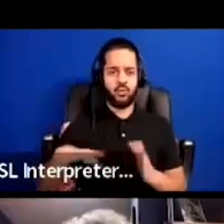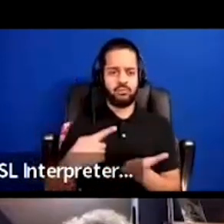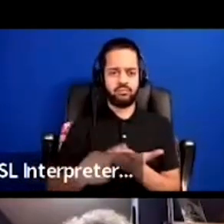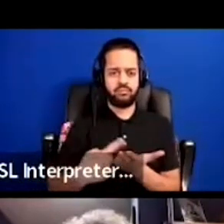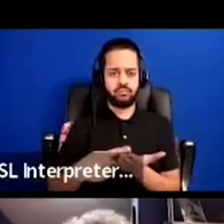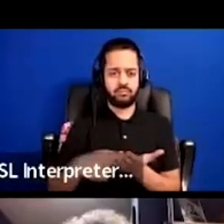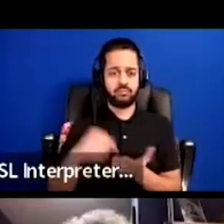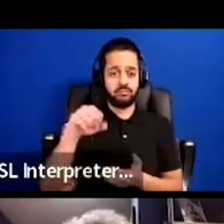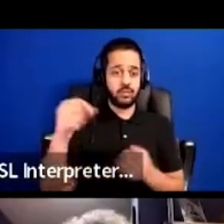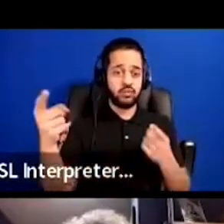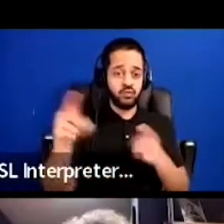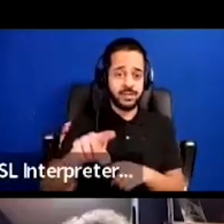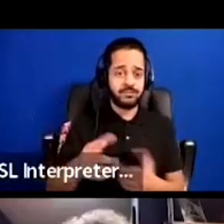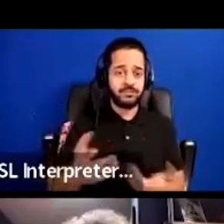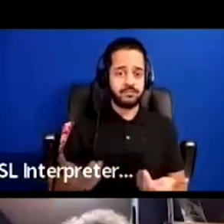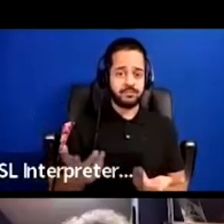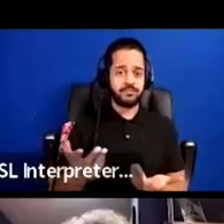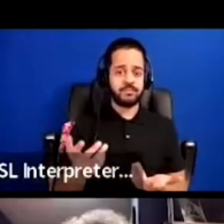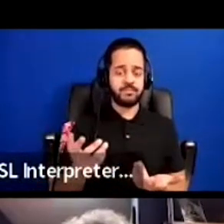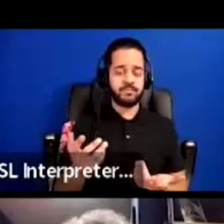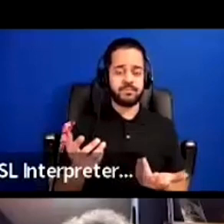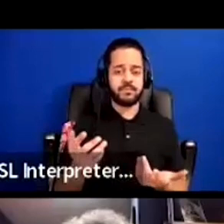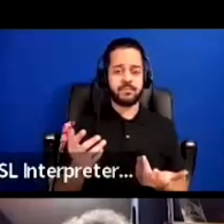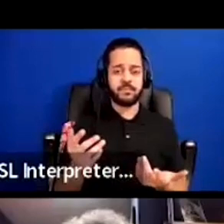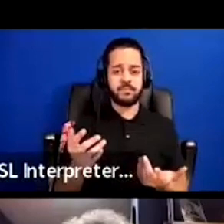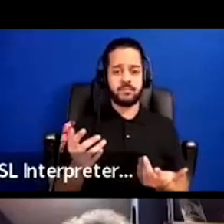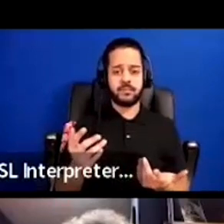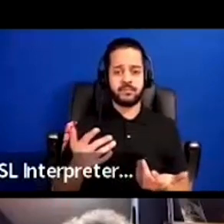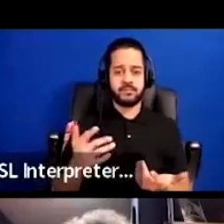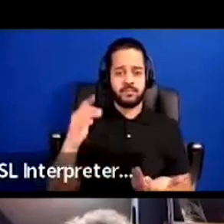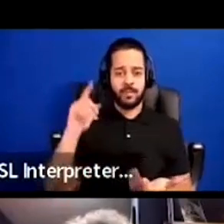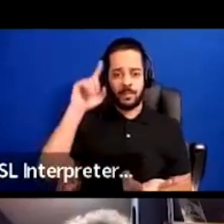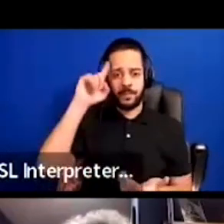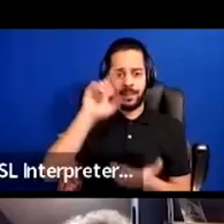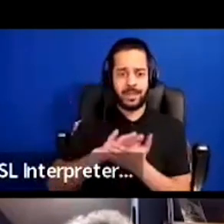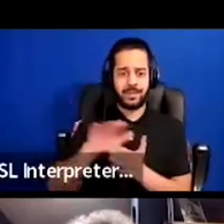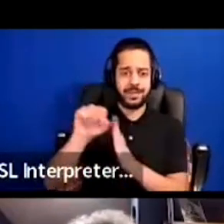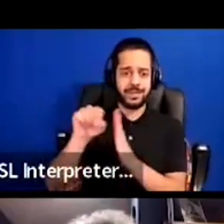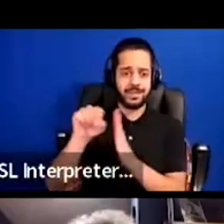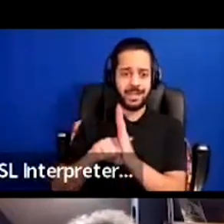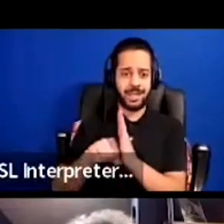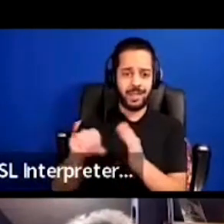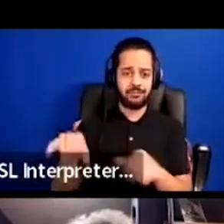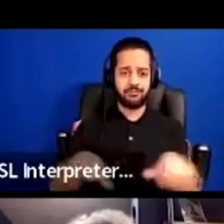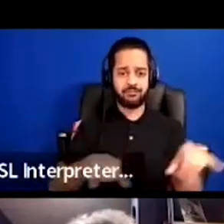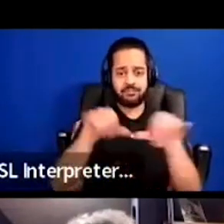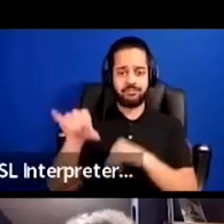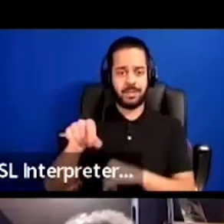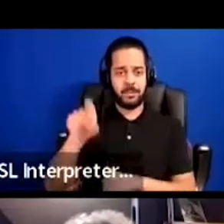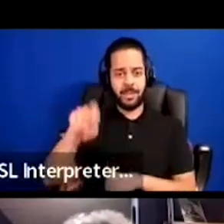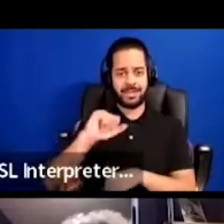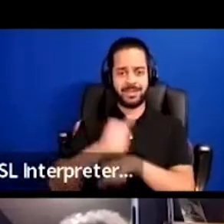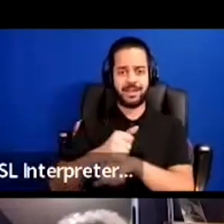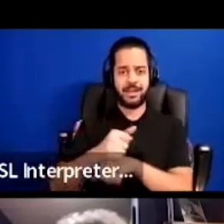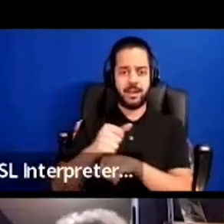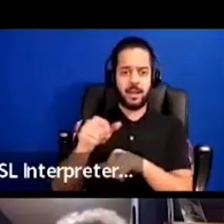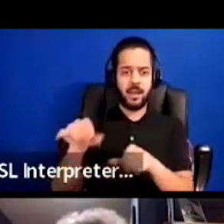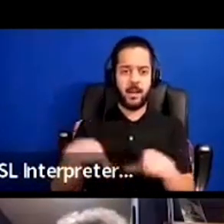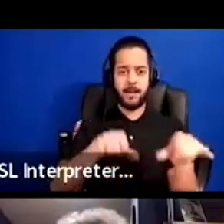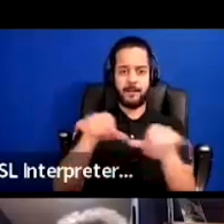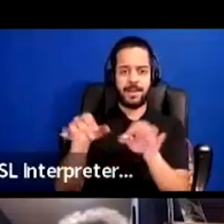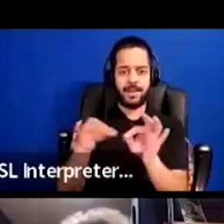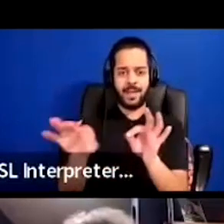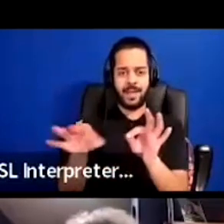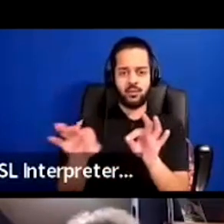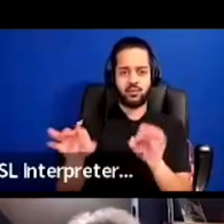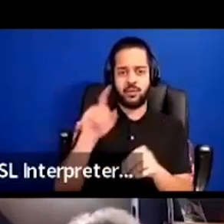I don't think there's an understanding. I think the statewide, we need a common language when it comes to determining that. And